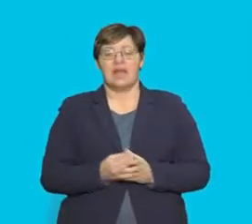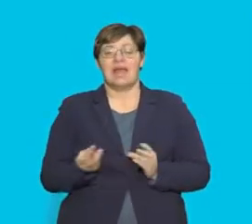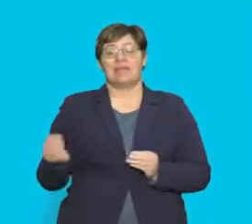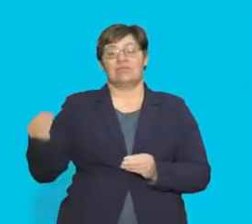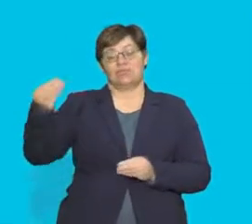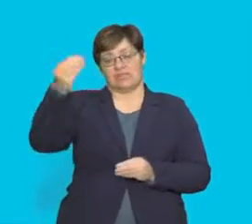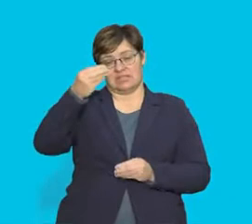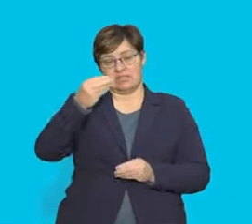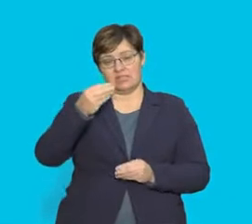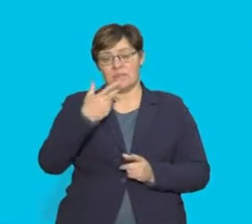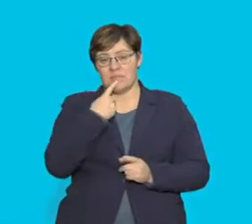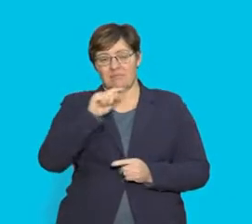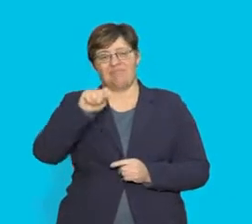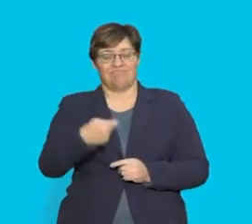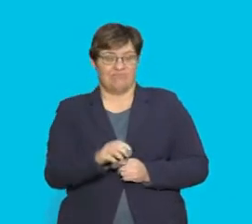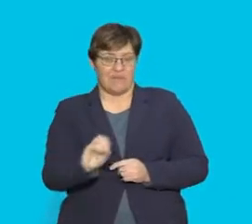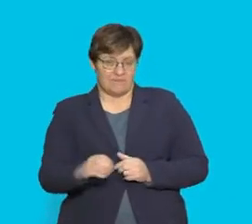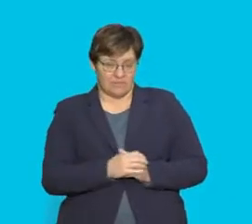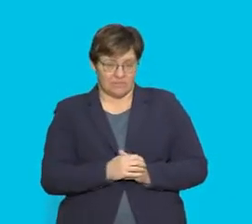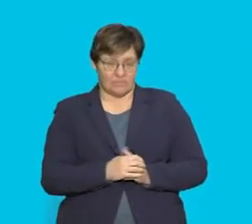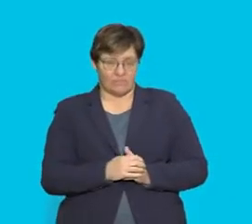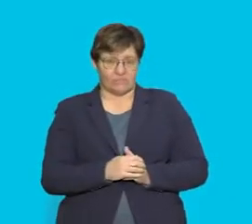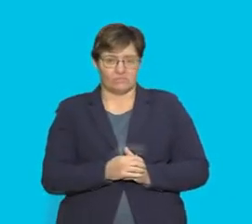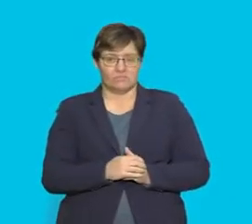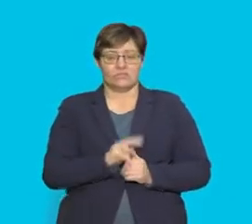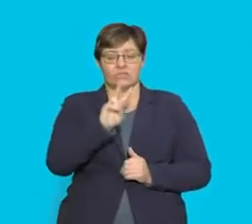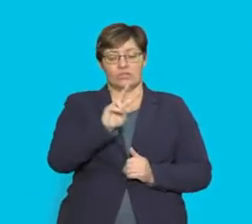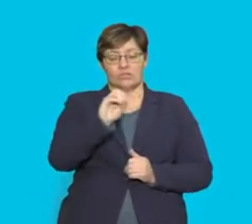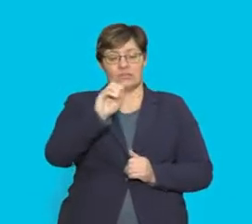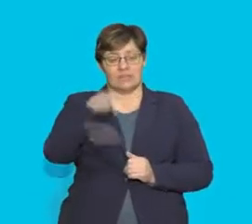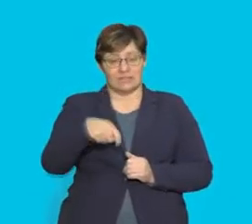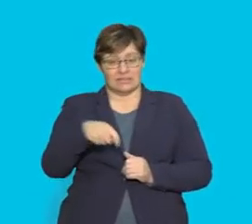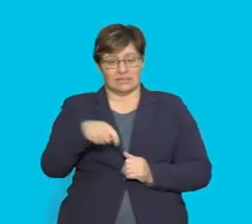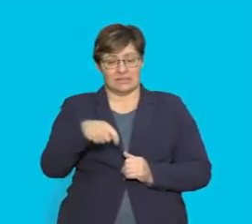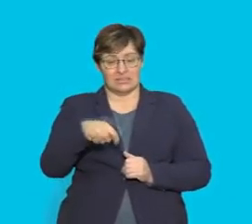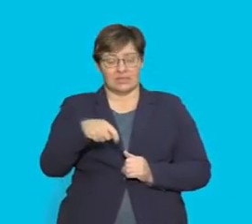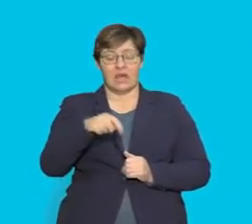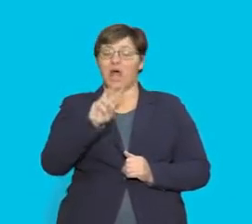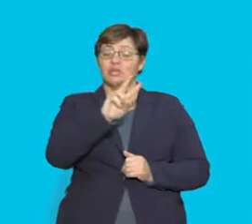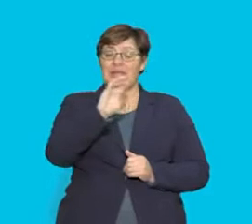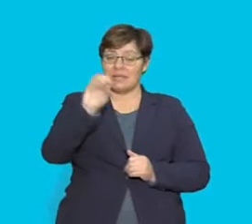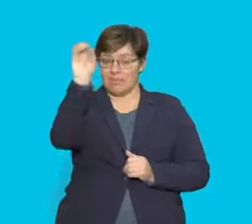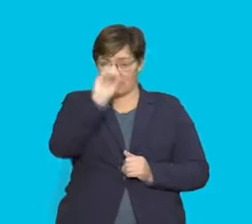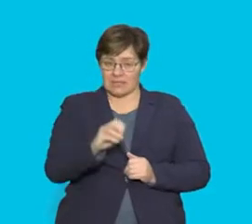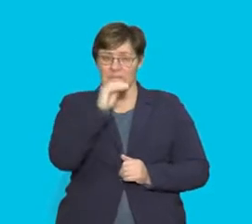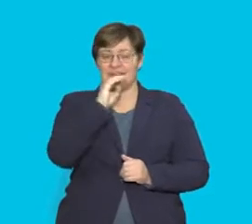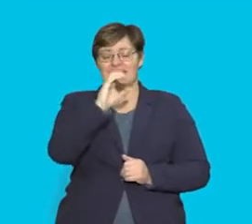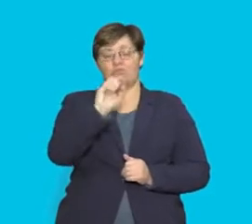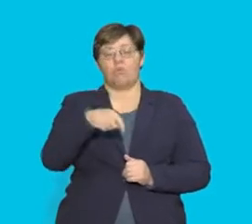interest rate as a decimal. So if I give you 20%, you know this is the same